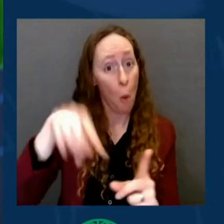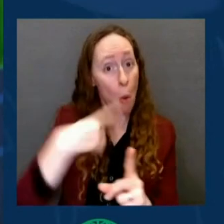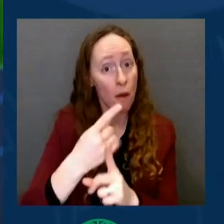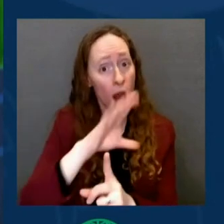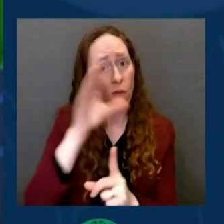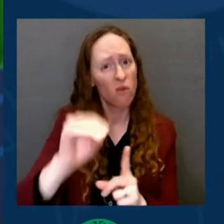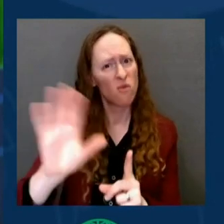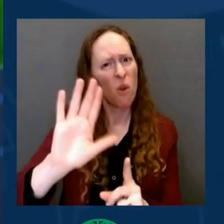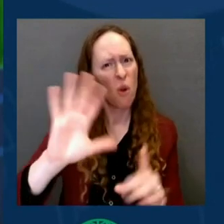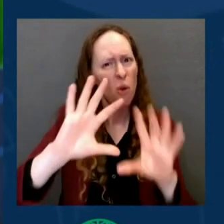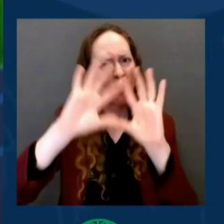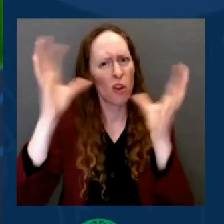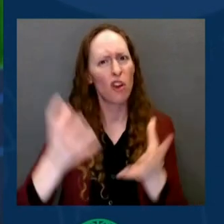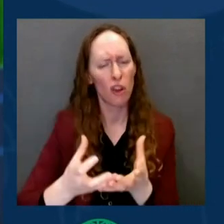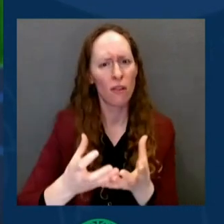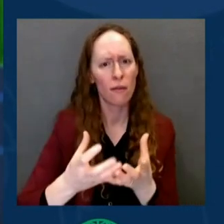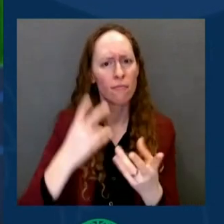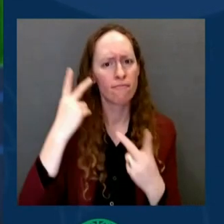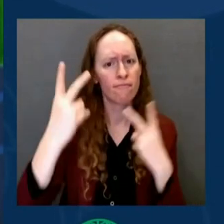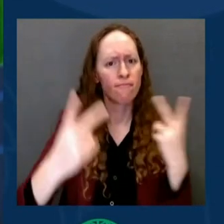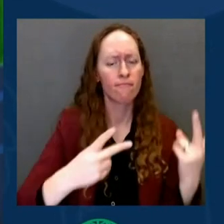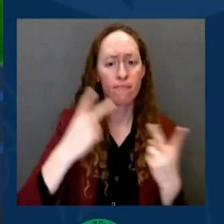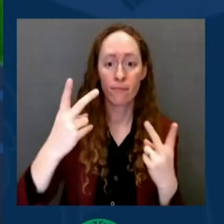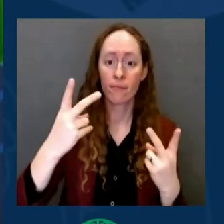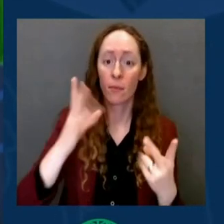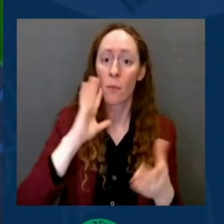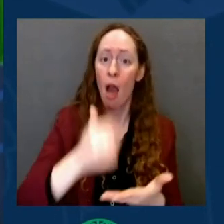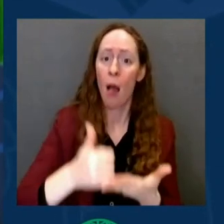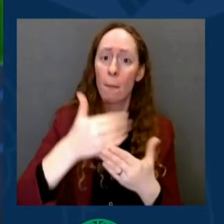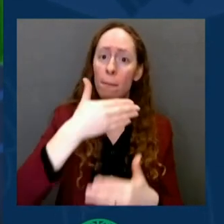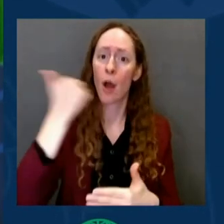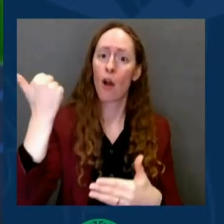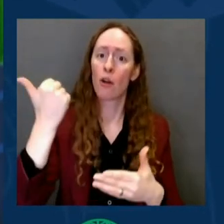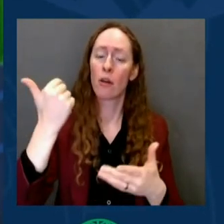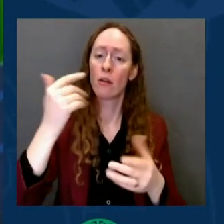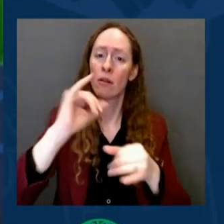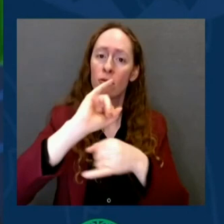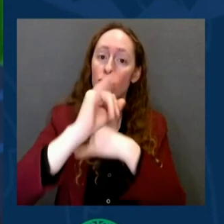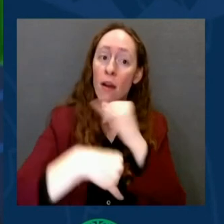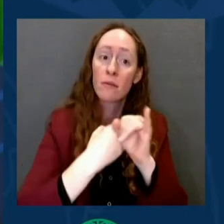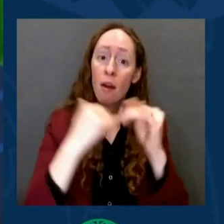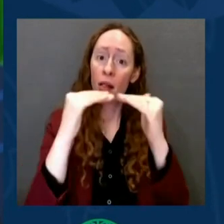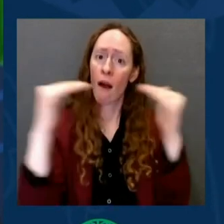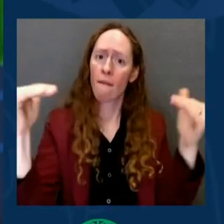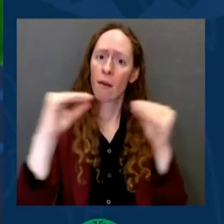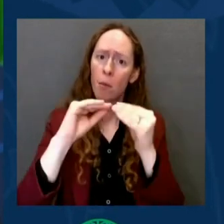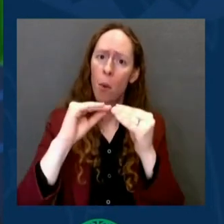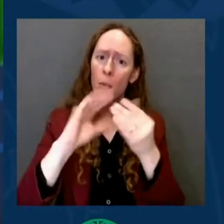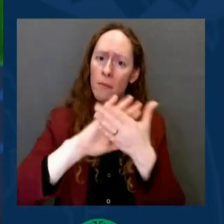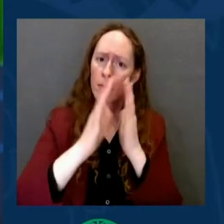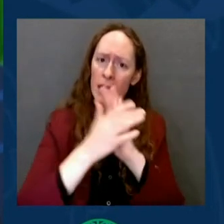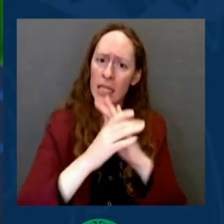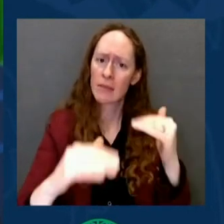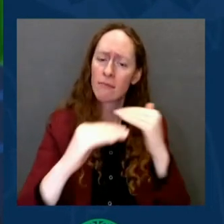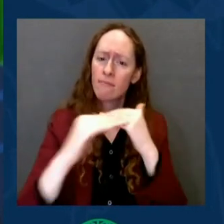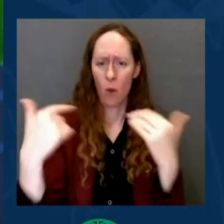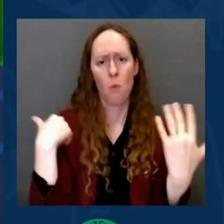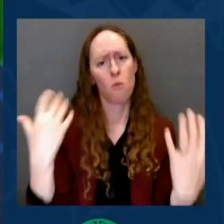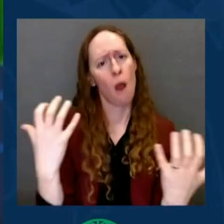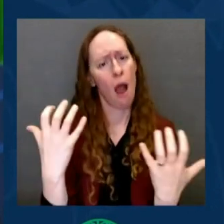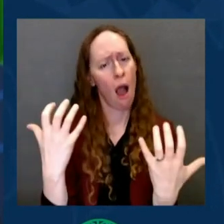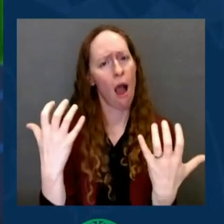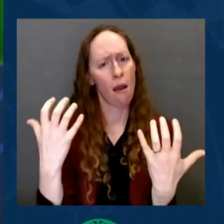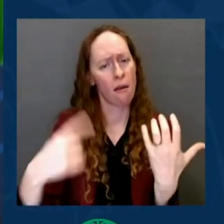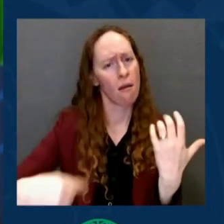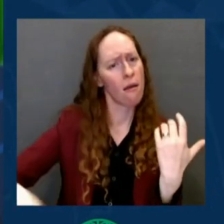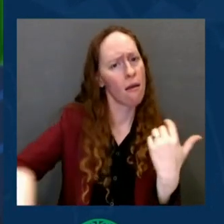peace. Mr. President, we expect a strong commitment on this vital priority and support from the